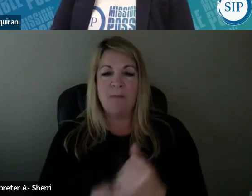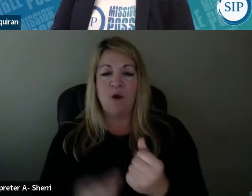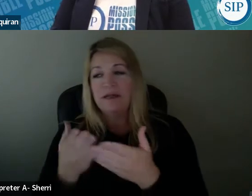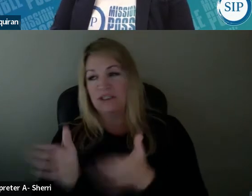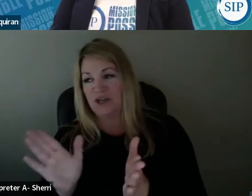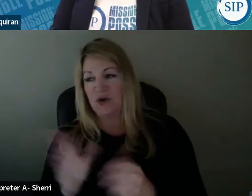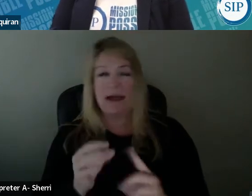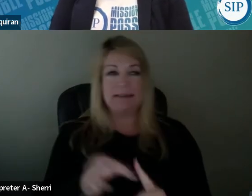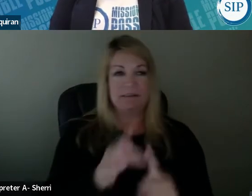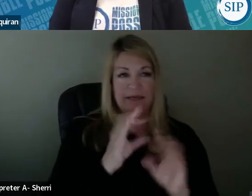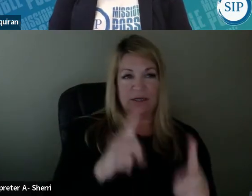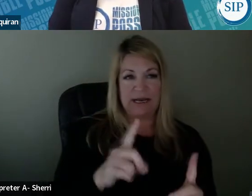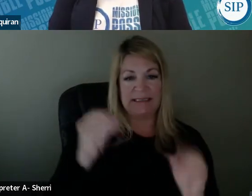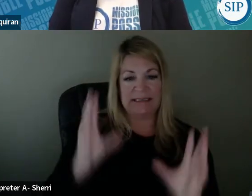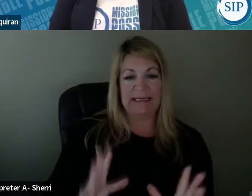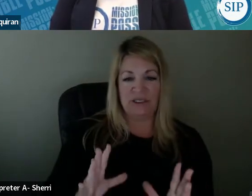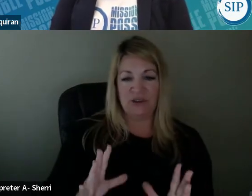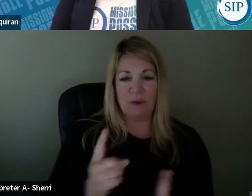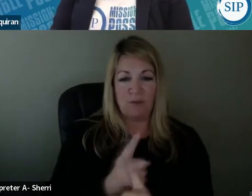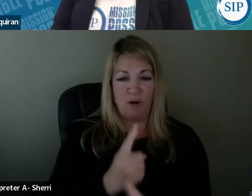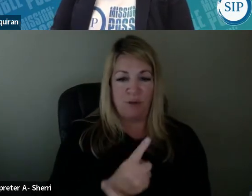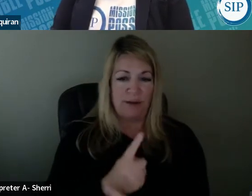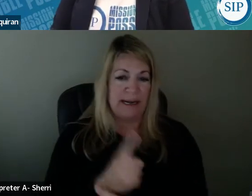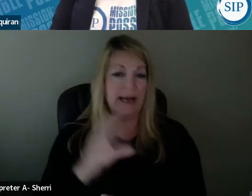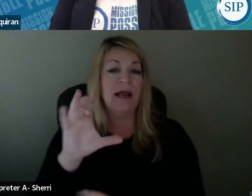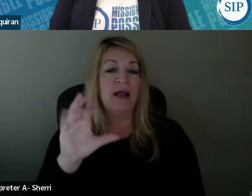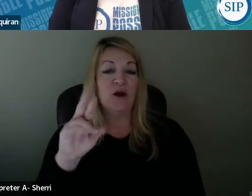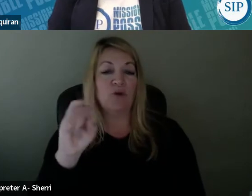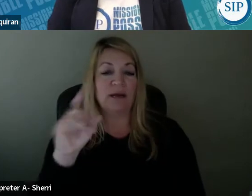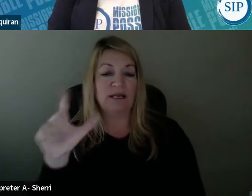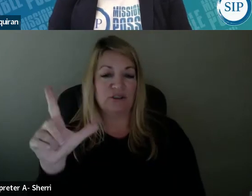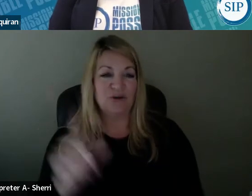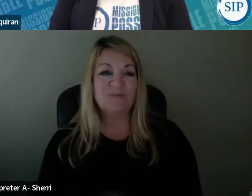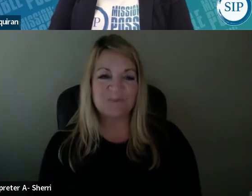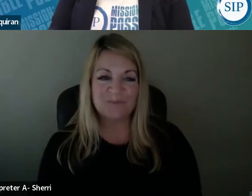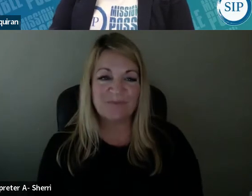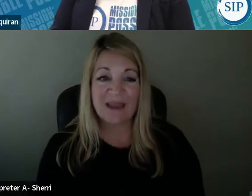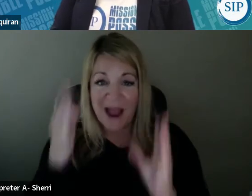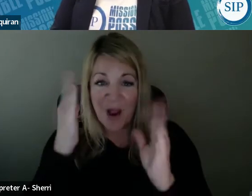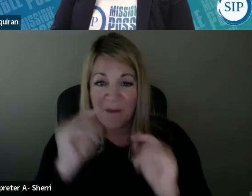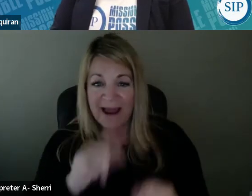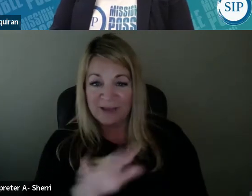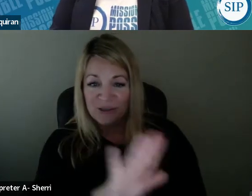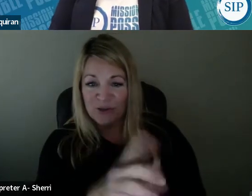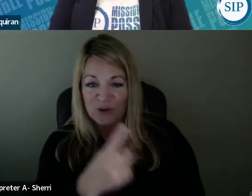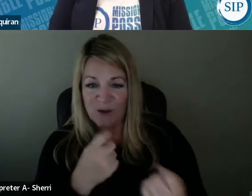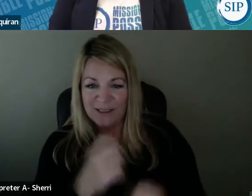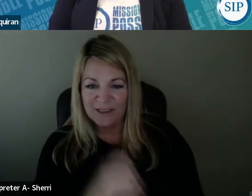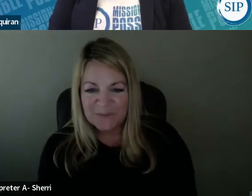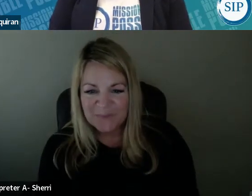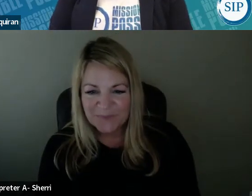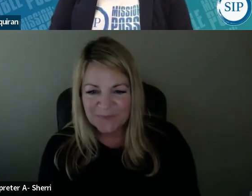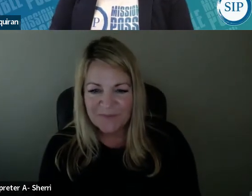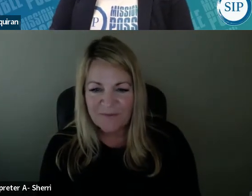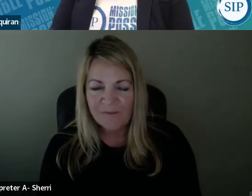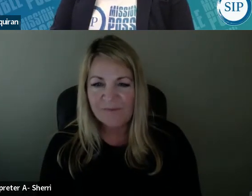special education teachers appropriately credentialed. I hope that answers the question. Let's